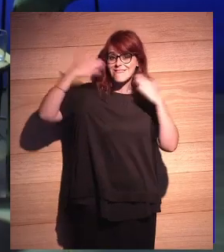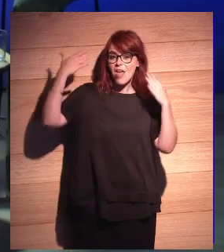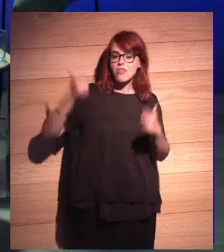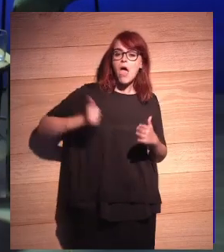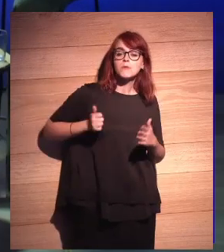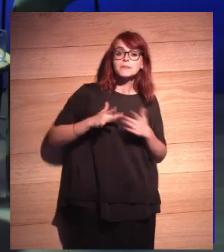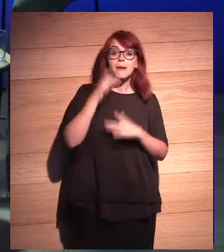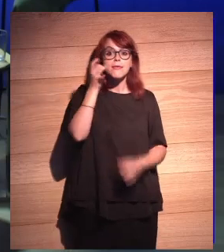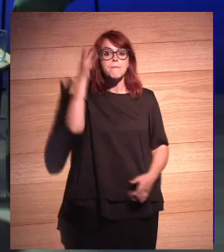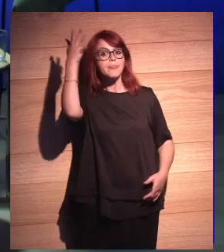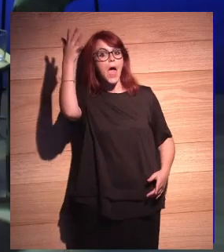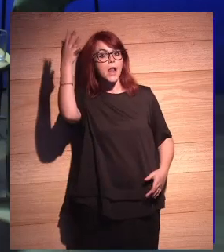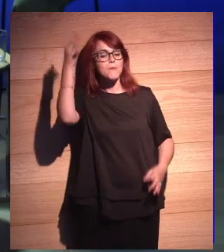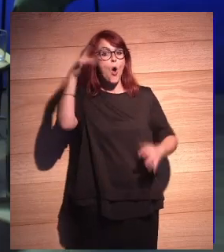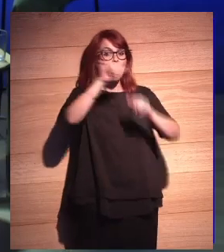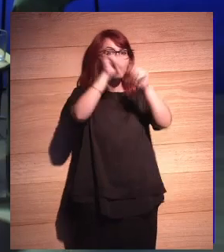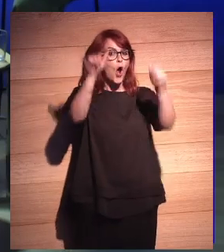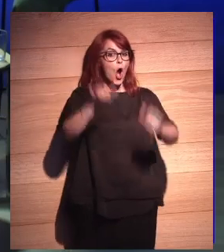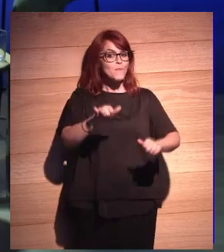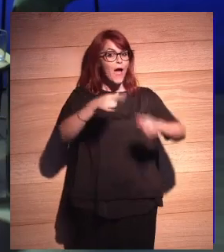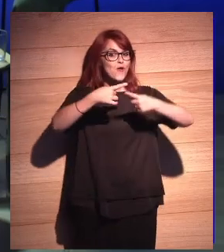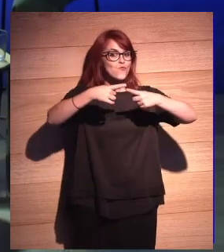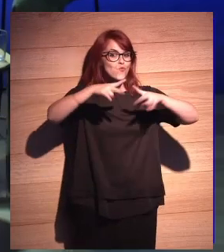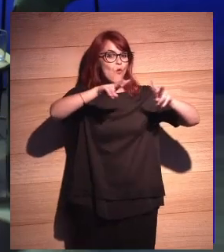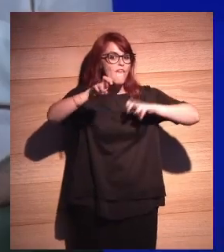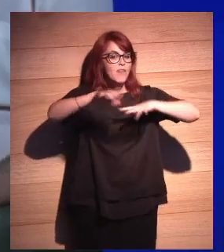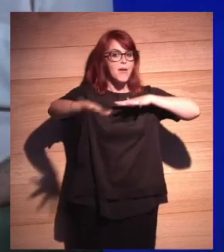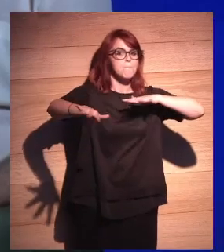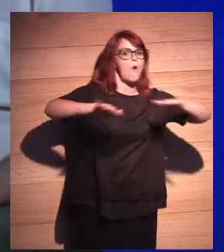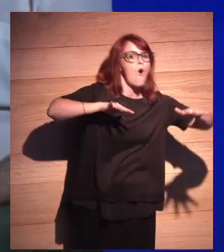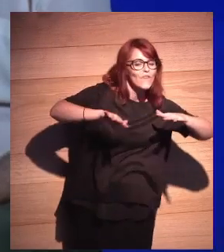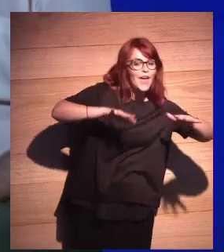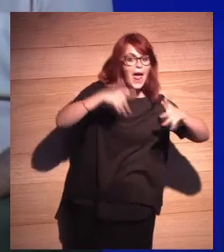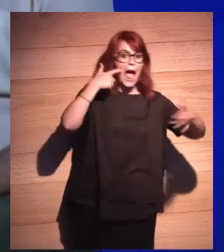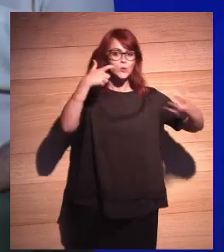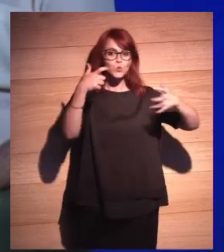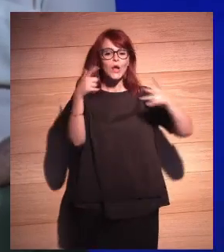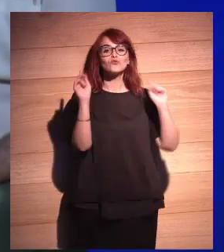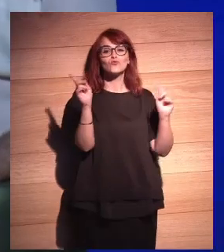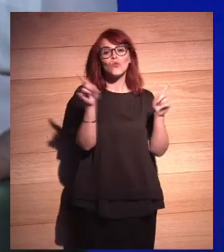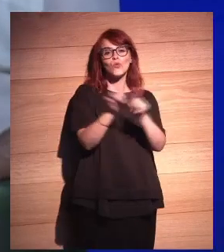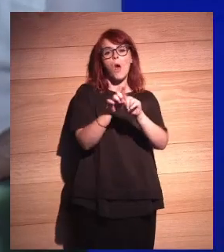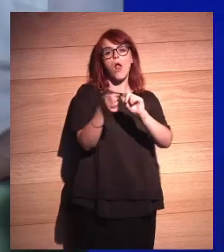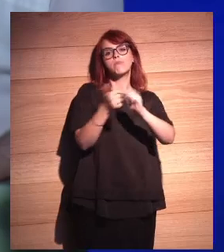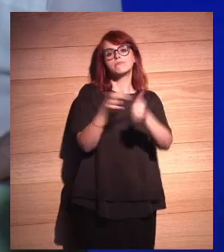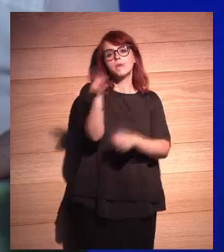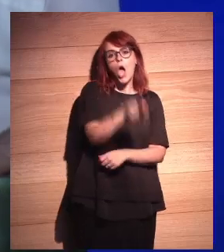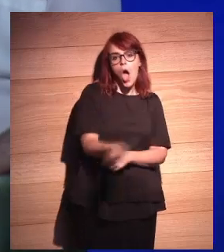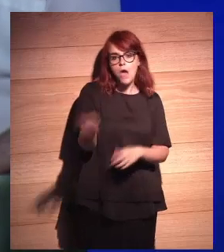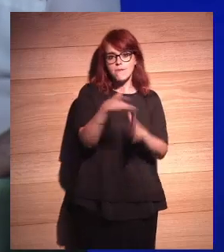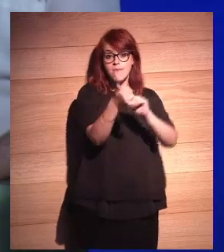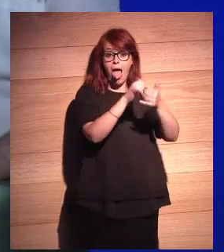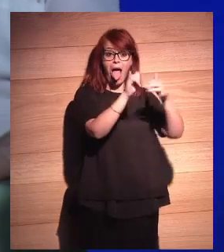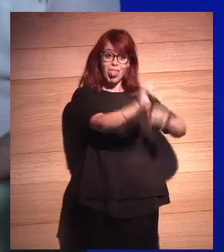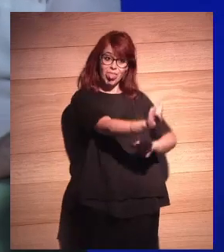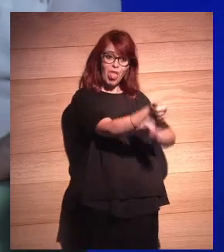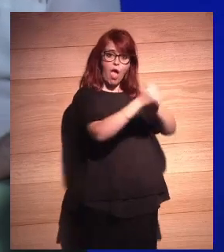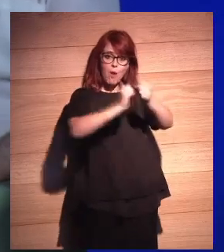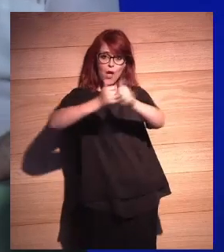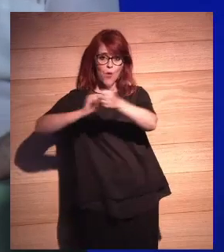new technologies in order to create new ways of moving and acting, and not